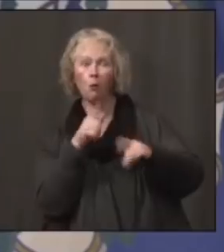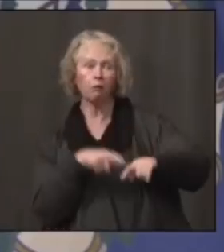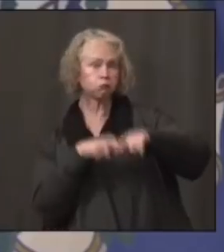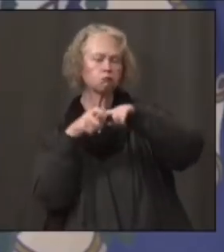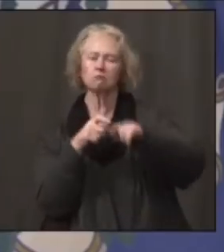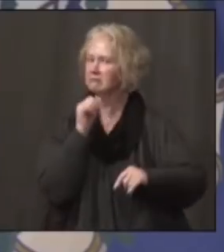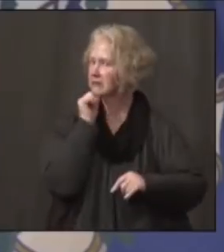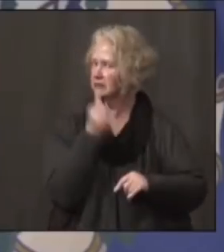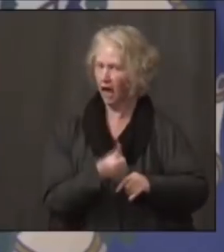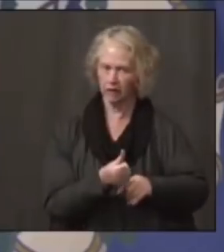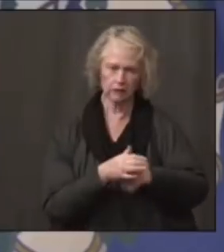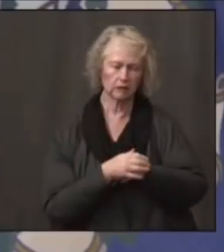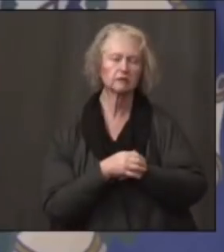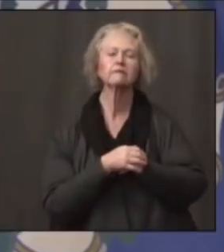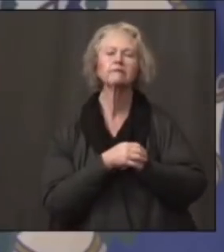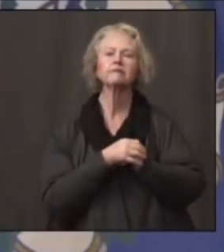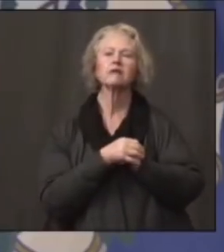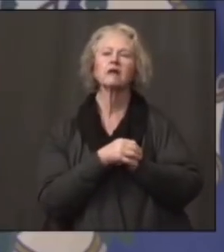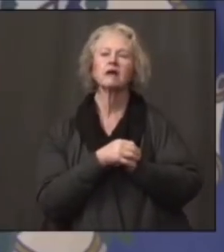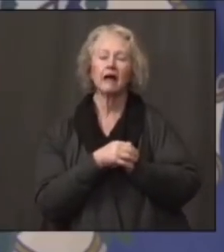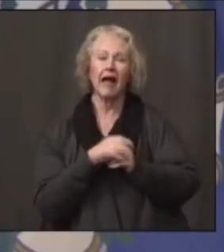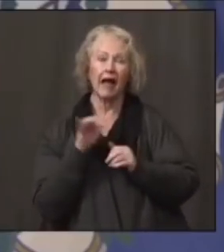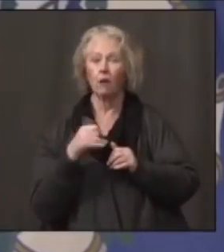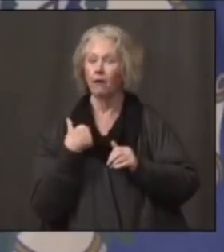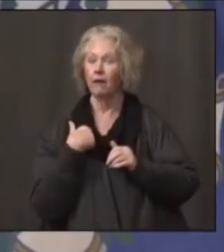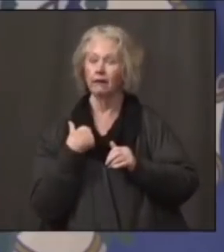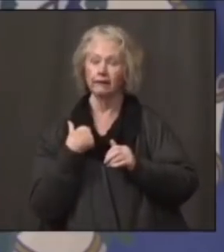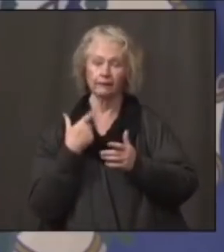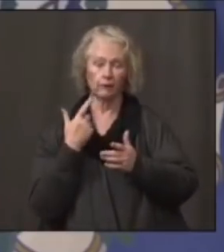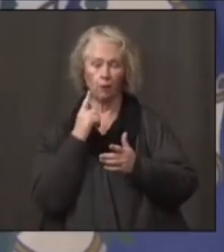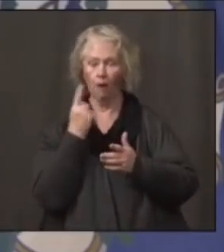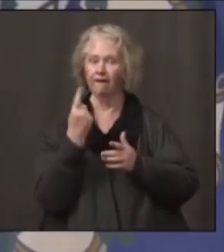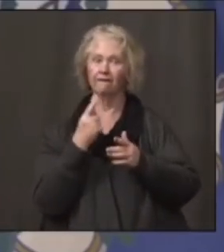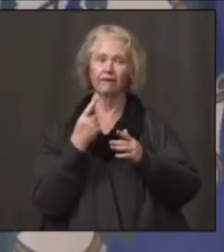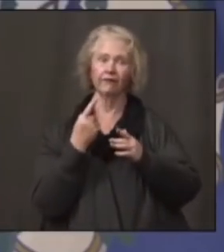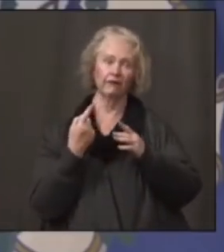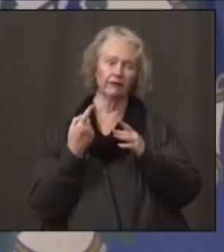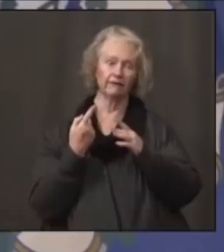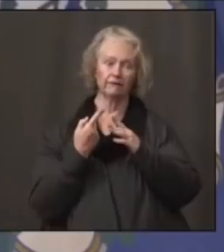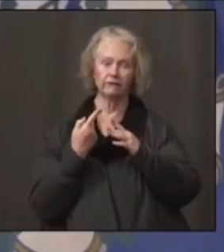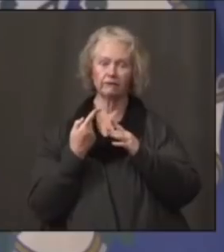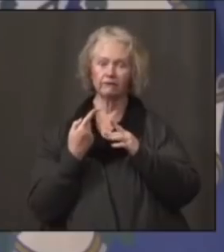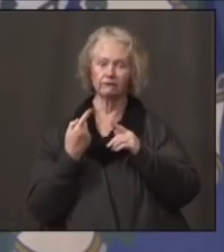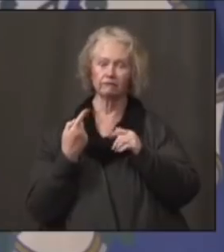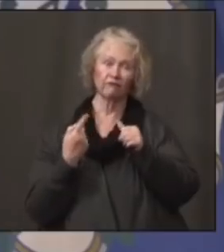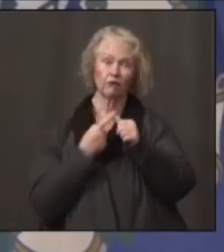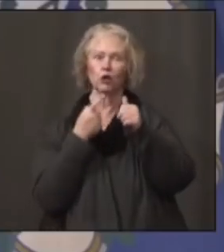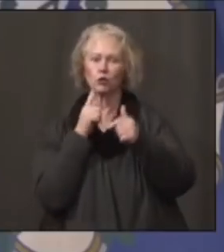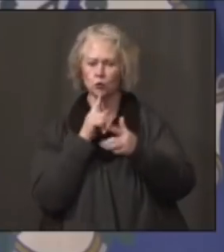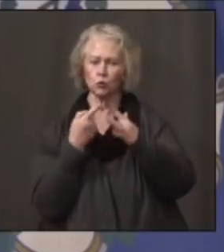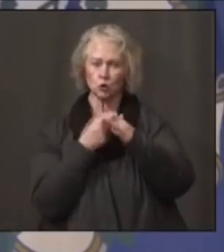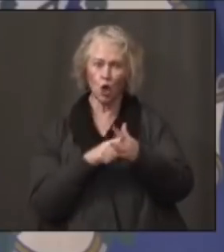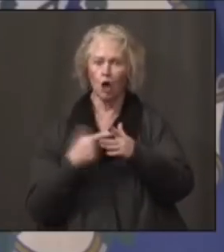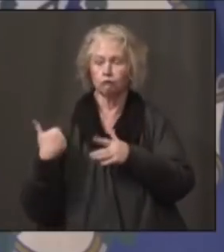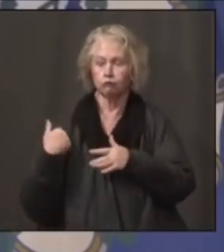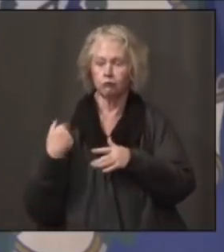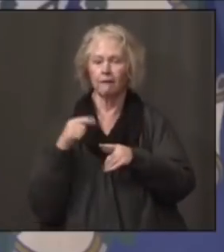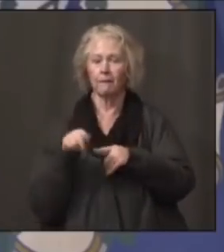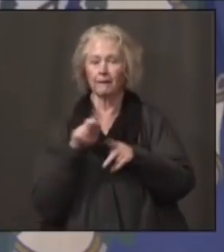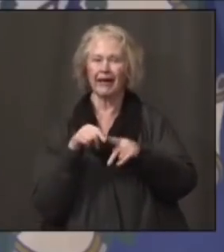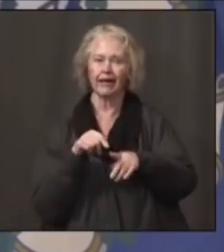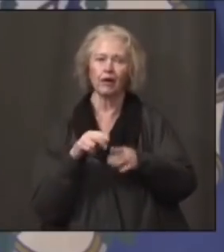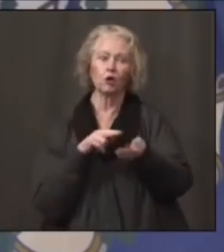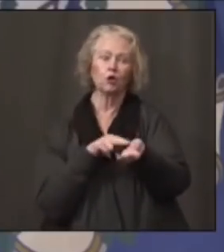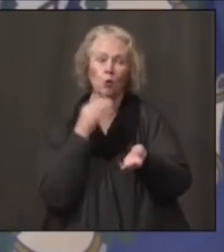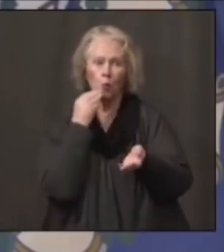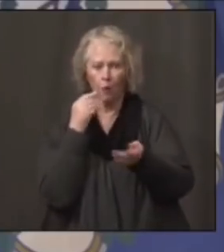happening. And we'll be one of the first to start vaccinating folks in nursing homes as early as Friday. I can